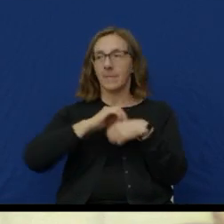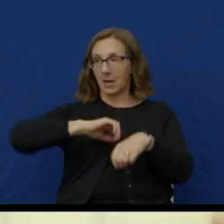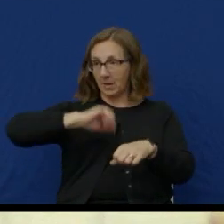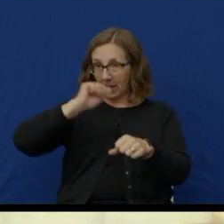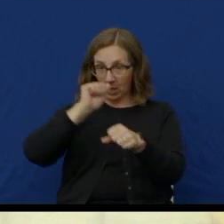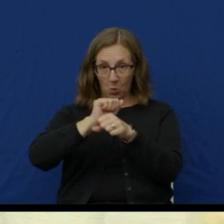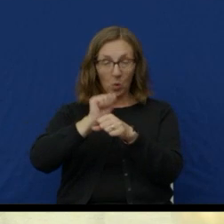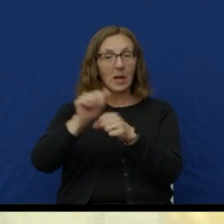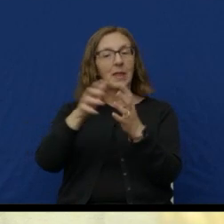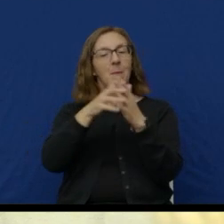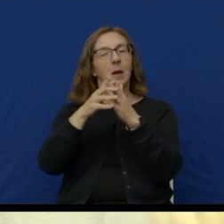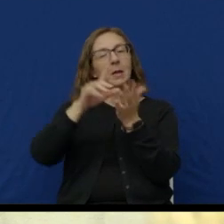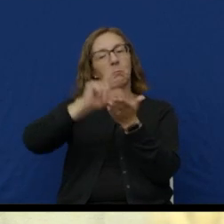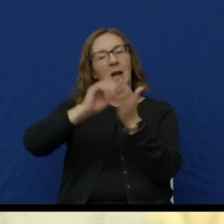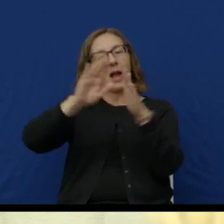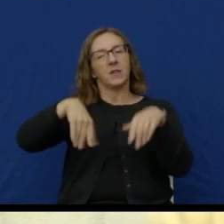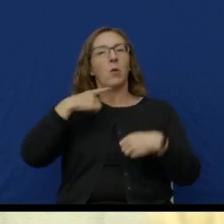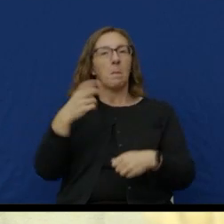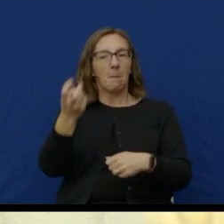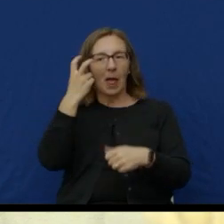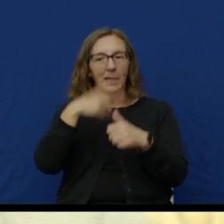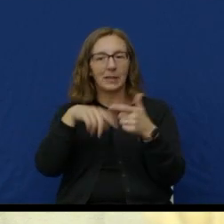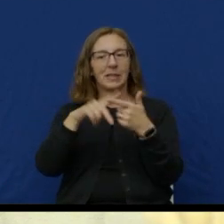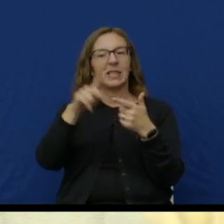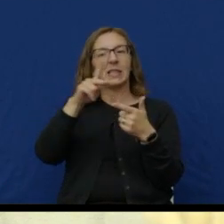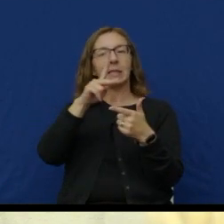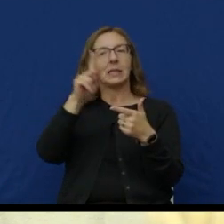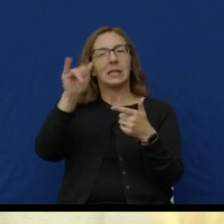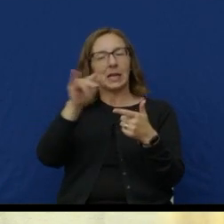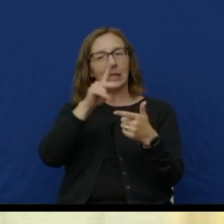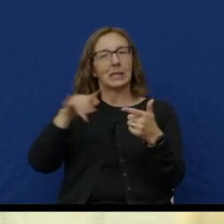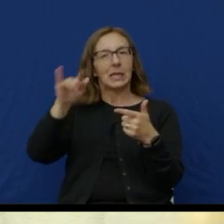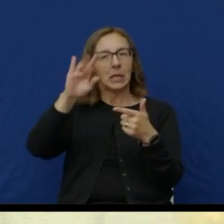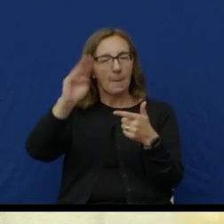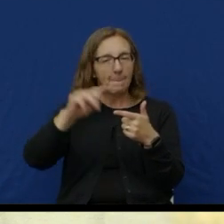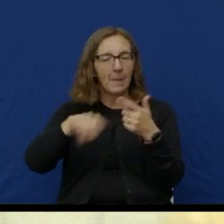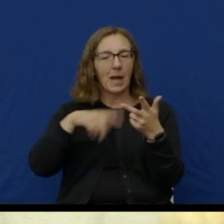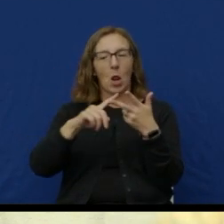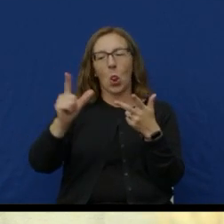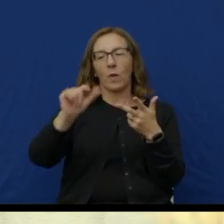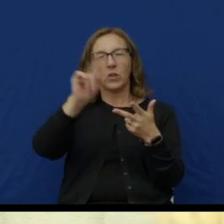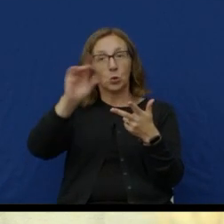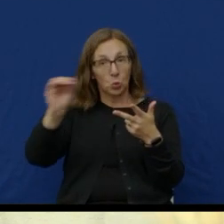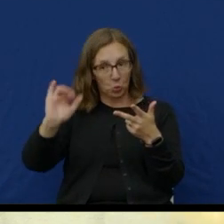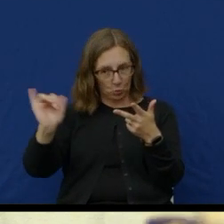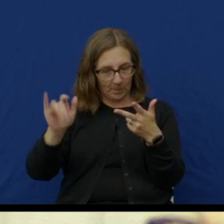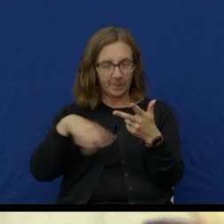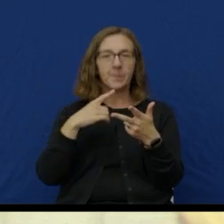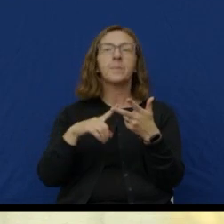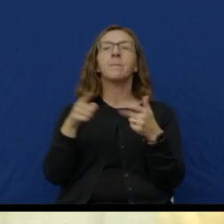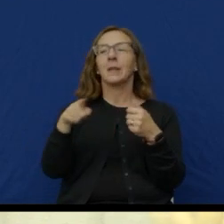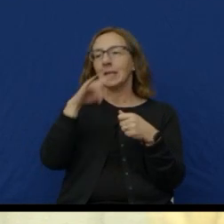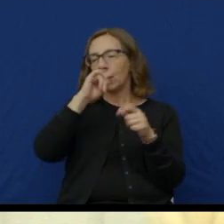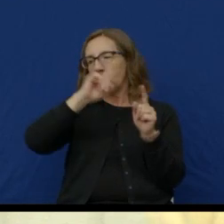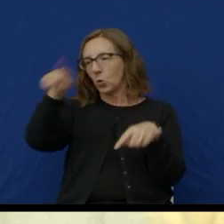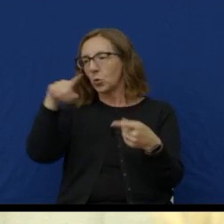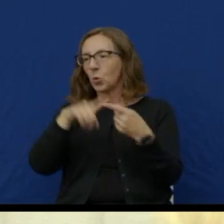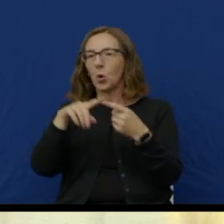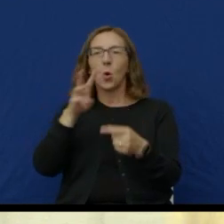for the Blind, Kentucky Kingdom, and the Louisville Zoo. Oh, wait a minute, the kids at KSB went to the water park, and the